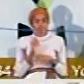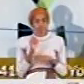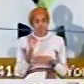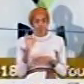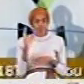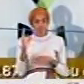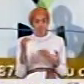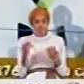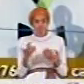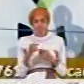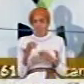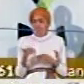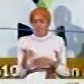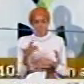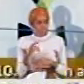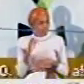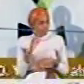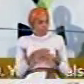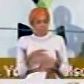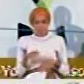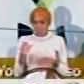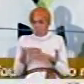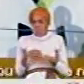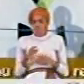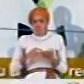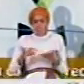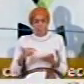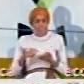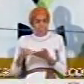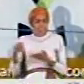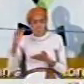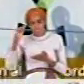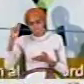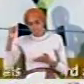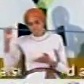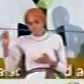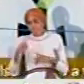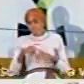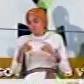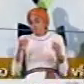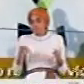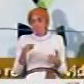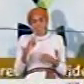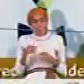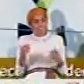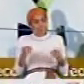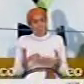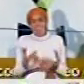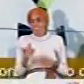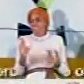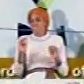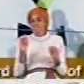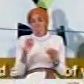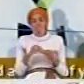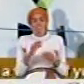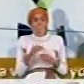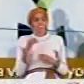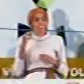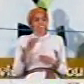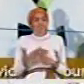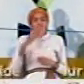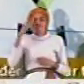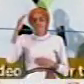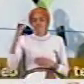for the pain. She thought everywhere, but the pain was no more. She is completely